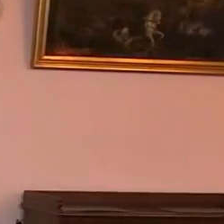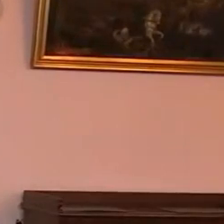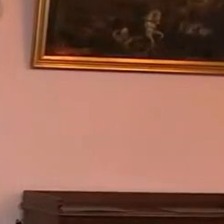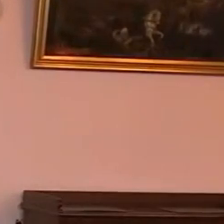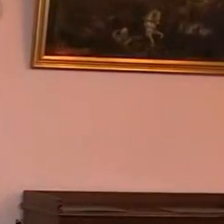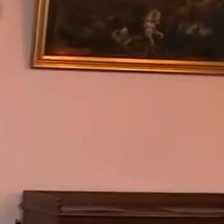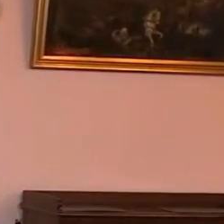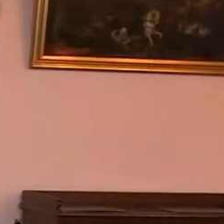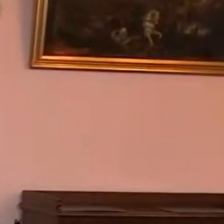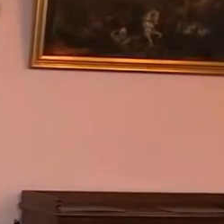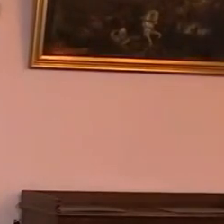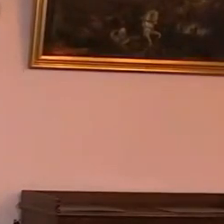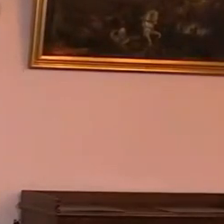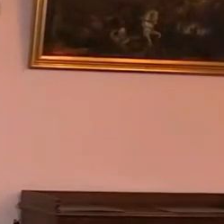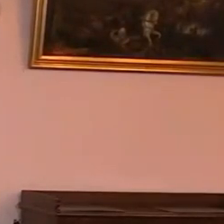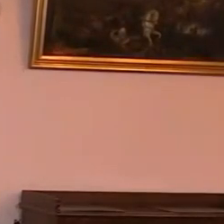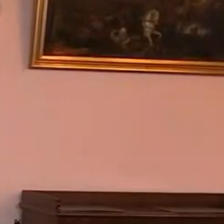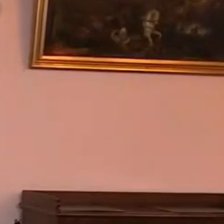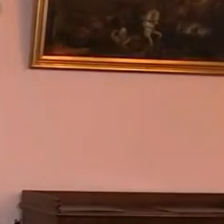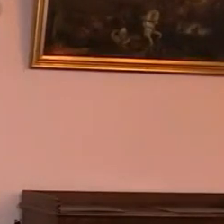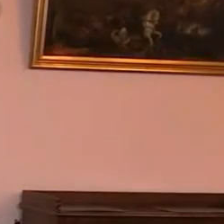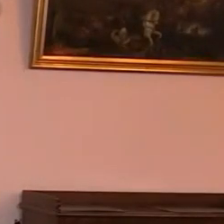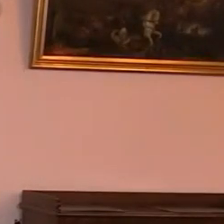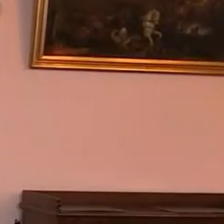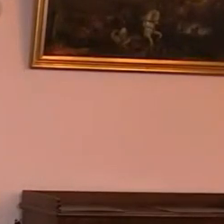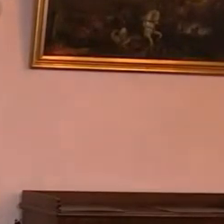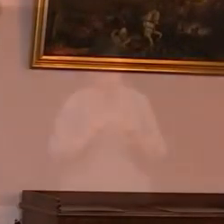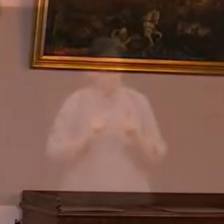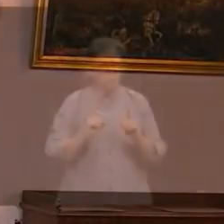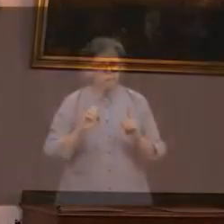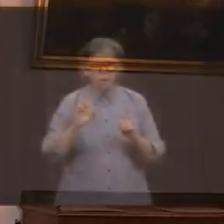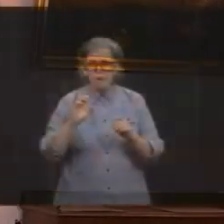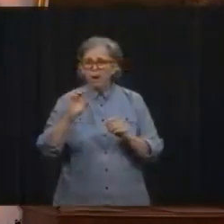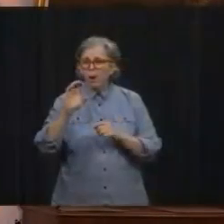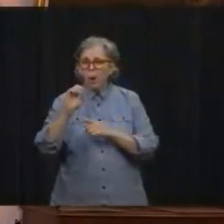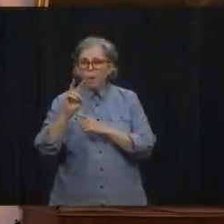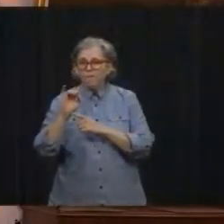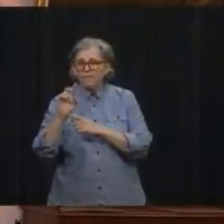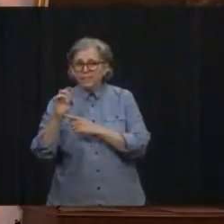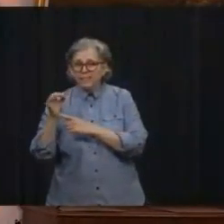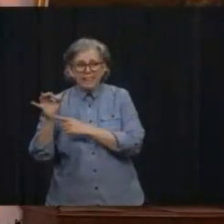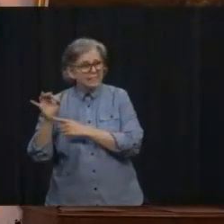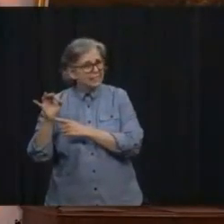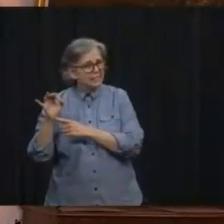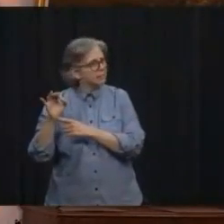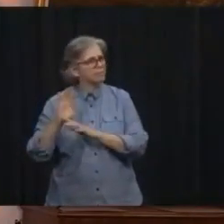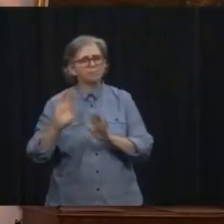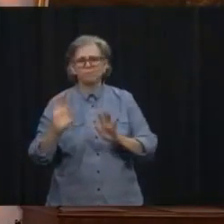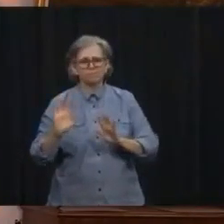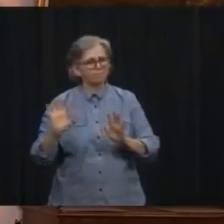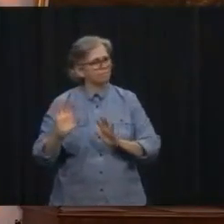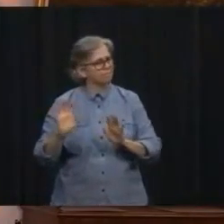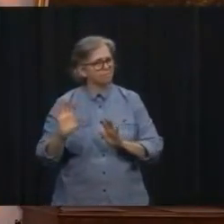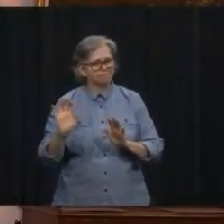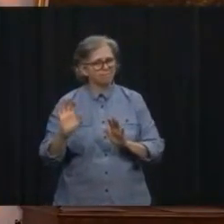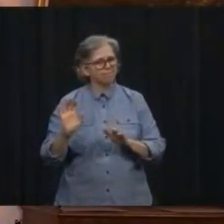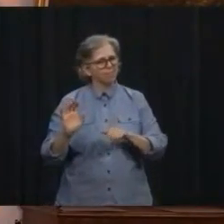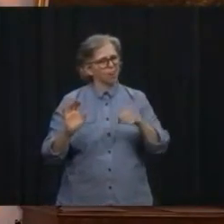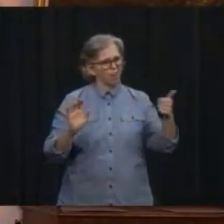This was not from the coronavirus. I want everyone to understand that. This was